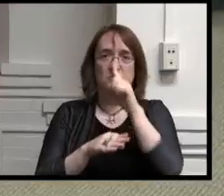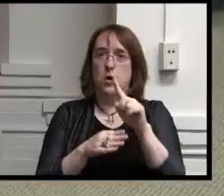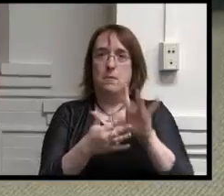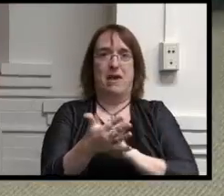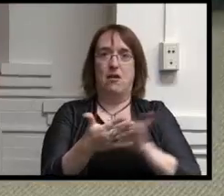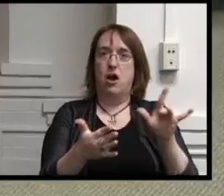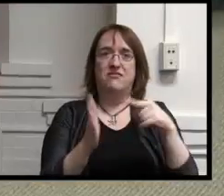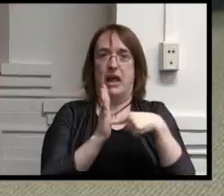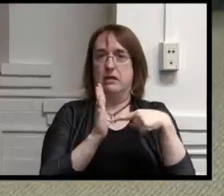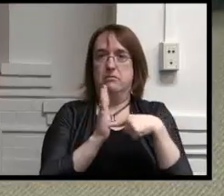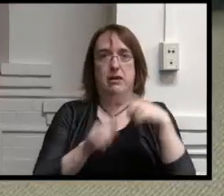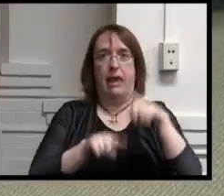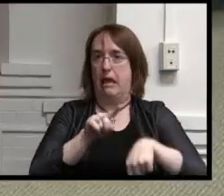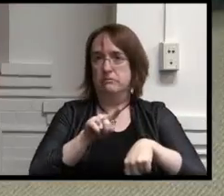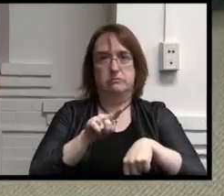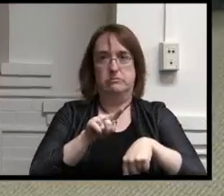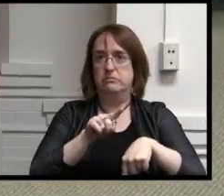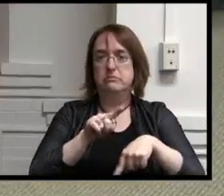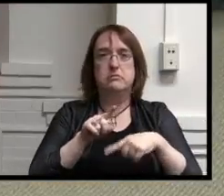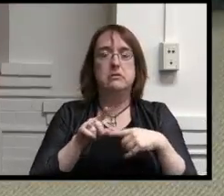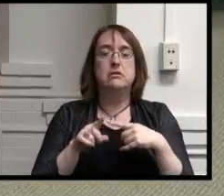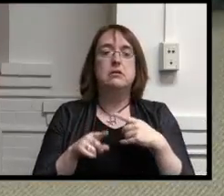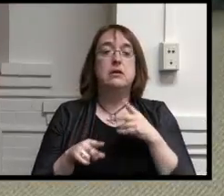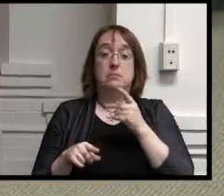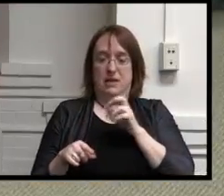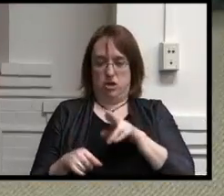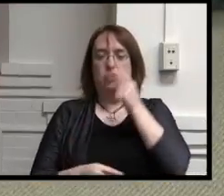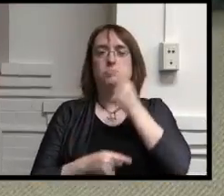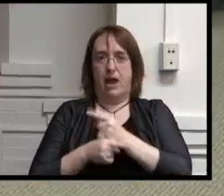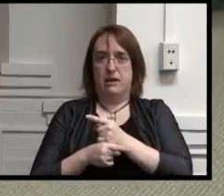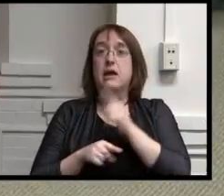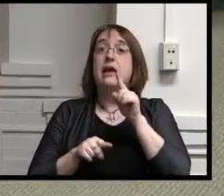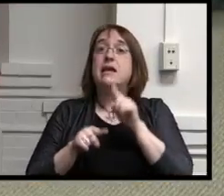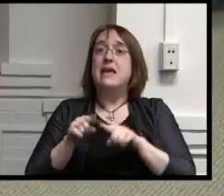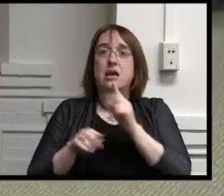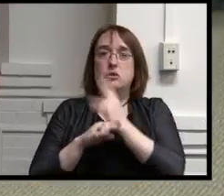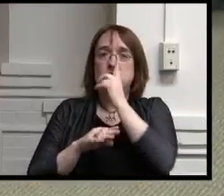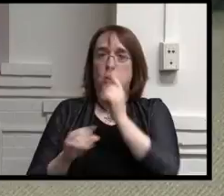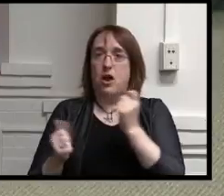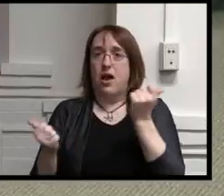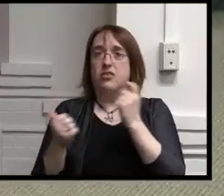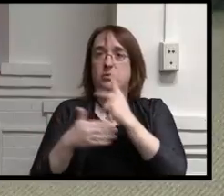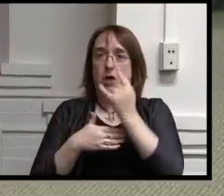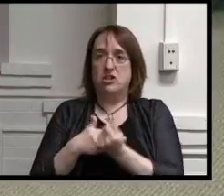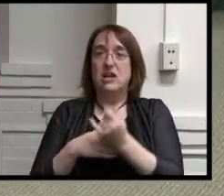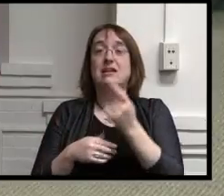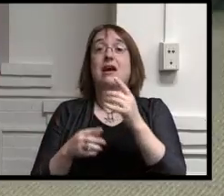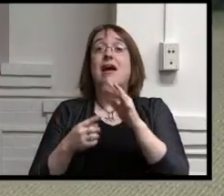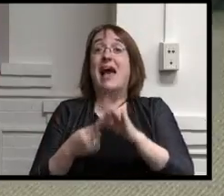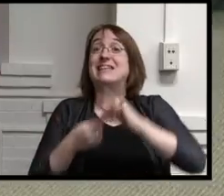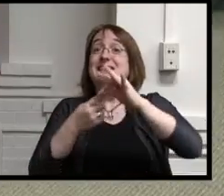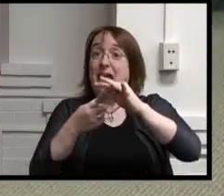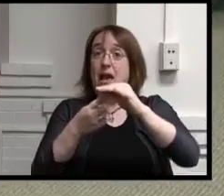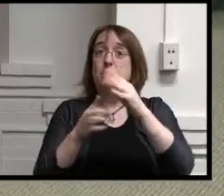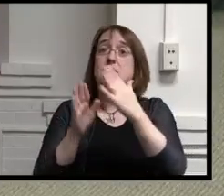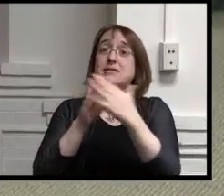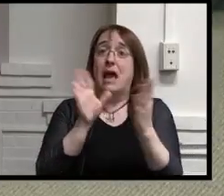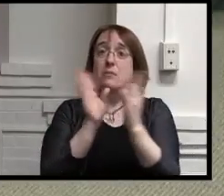off- cannot right. use it You to pay cannot off the use debt. it to pay off the debt. And you can't use it for any other project except by an action of town meeting. Right. Right.